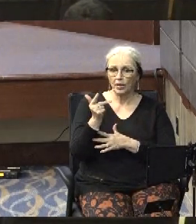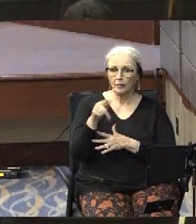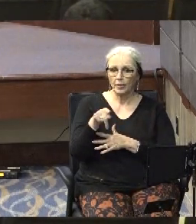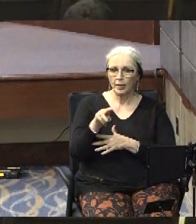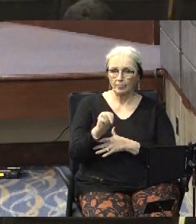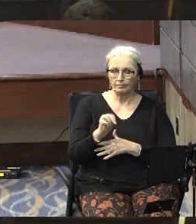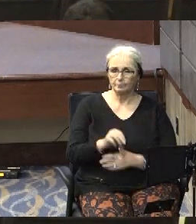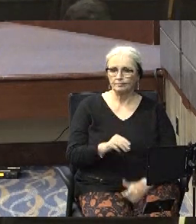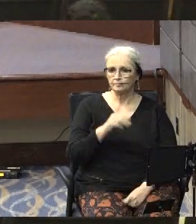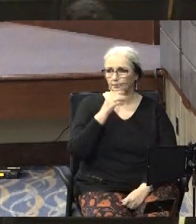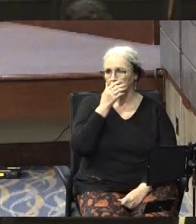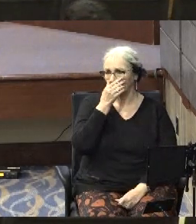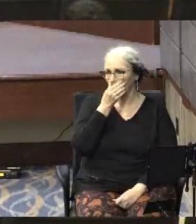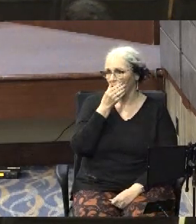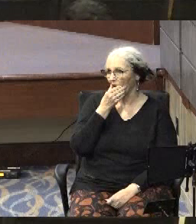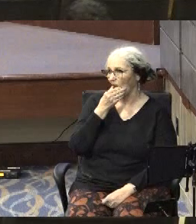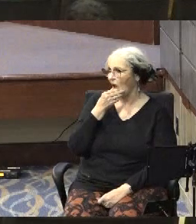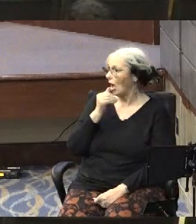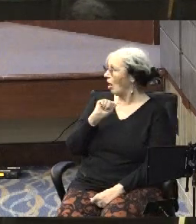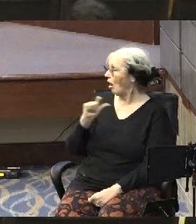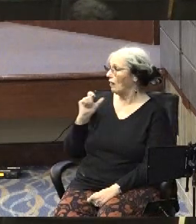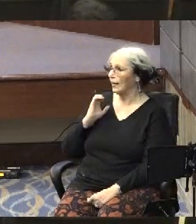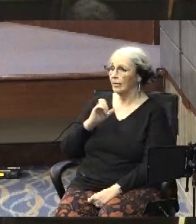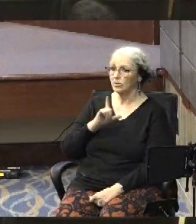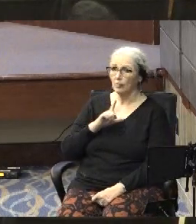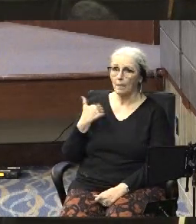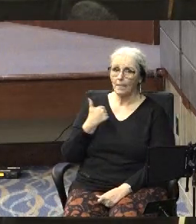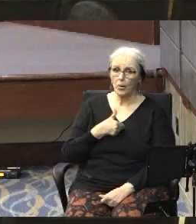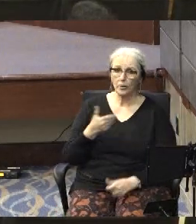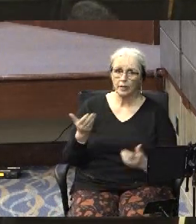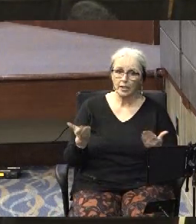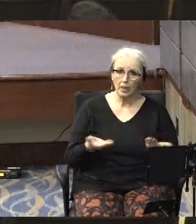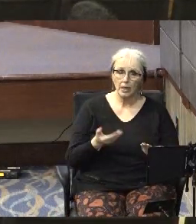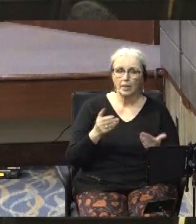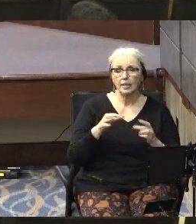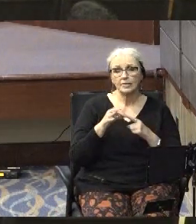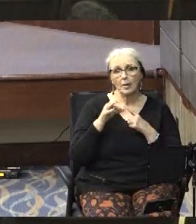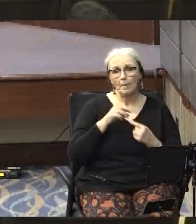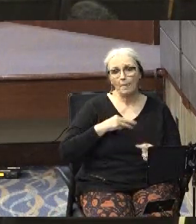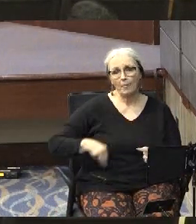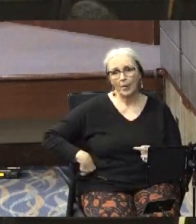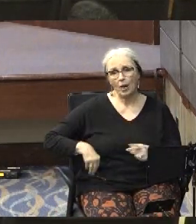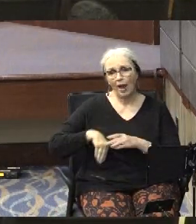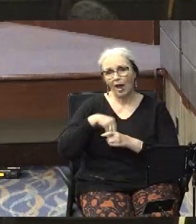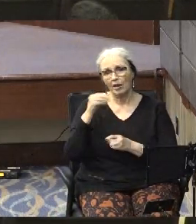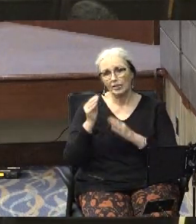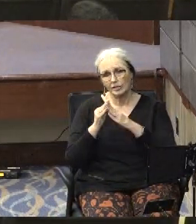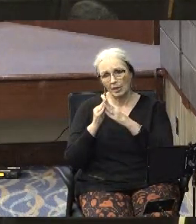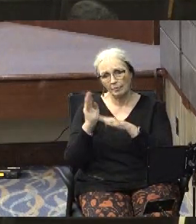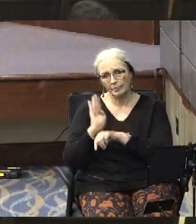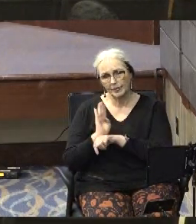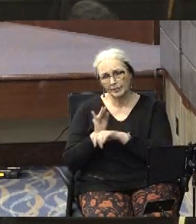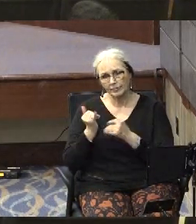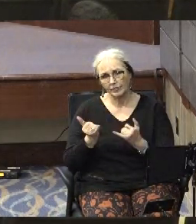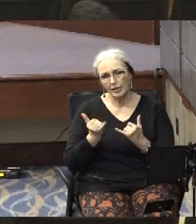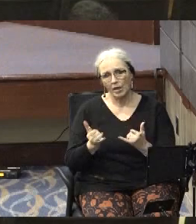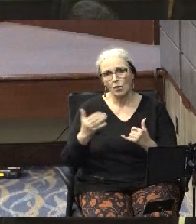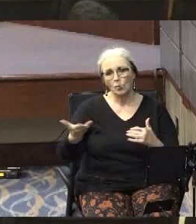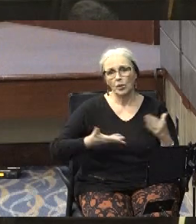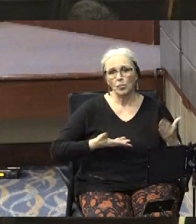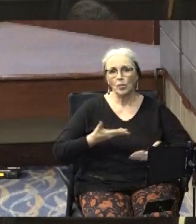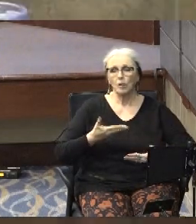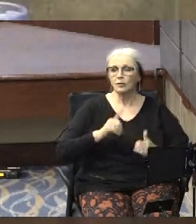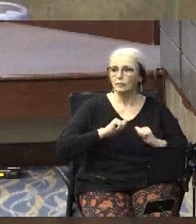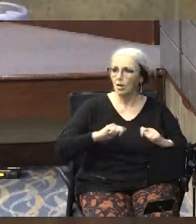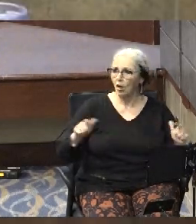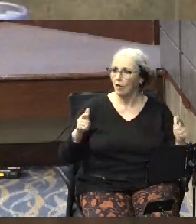p.m. All council members are present, save our mayor, who is out of town on business right now. We welcome all our guests and